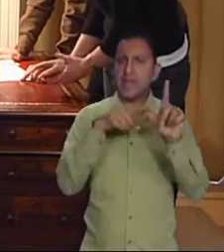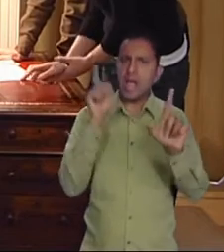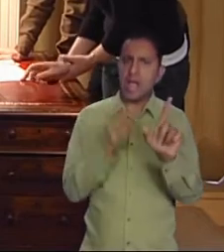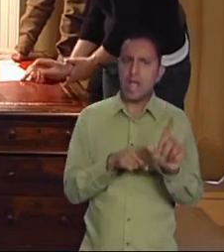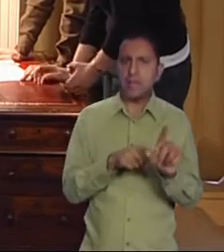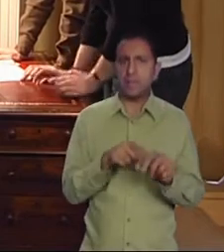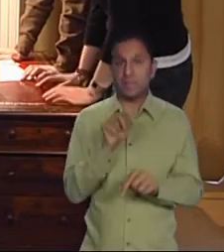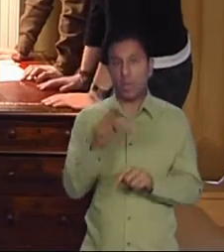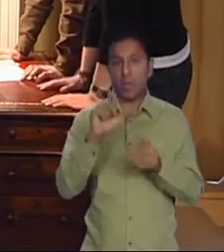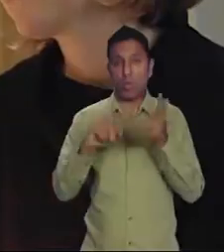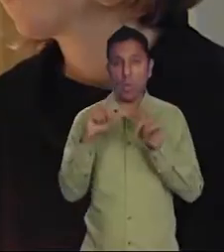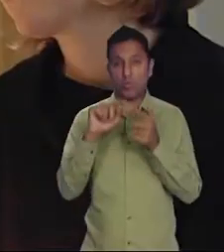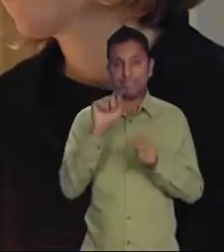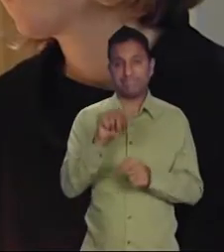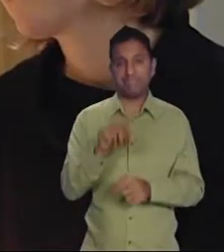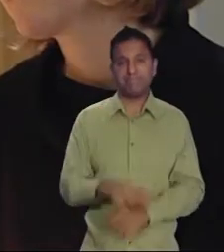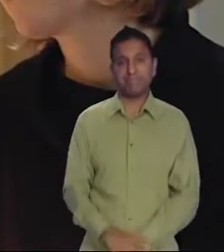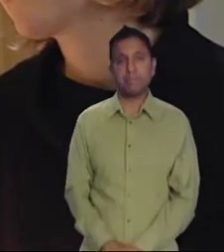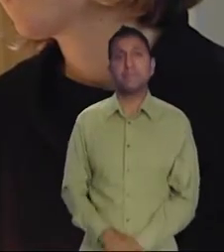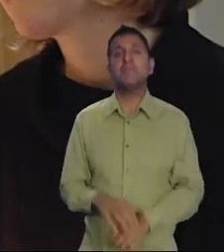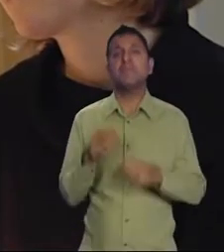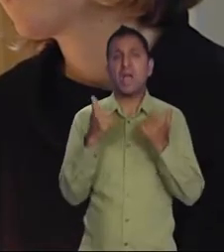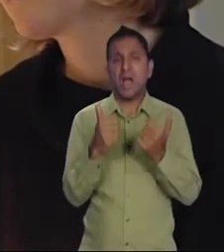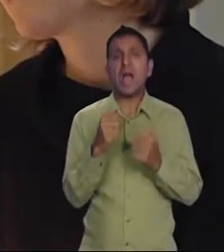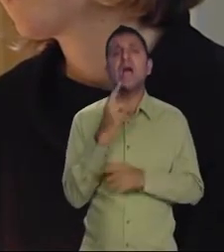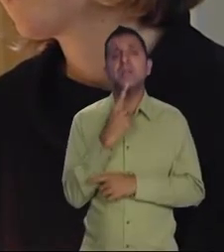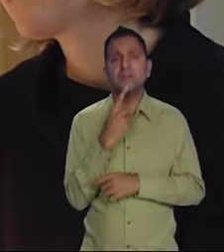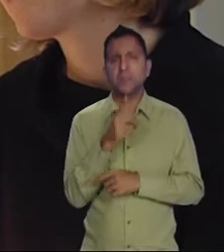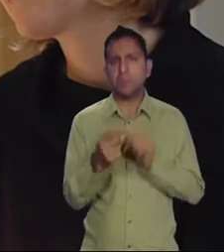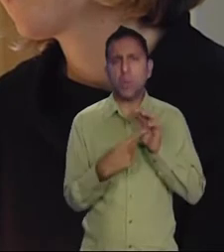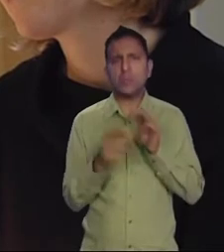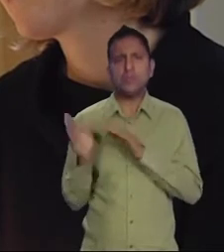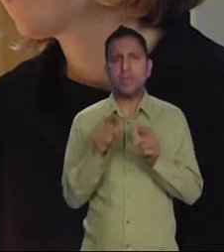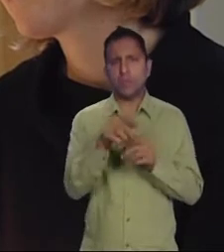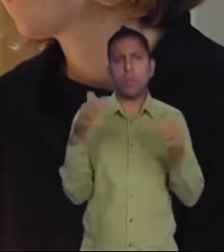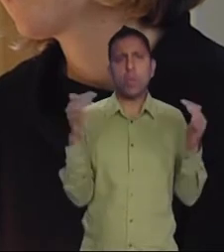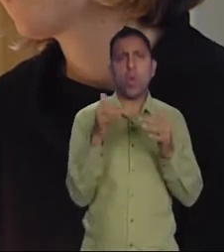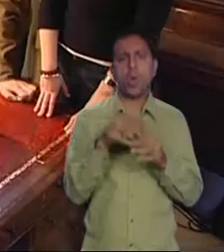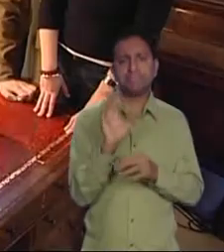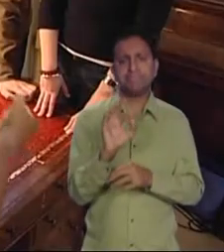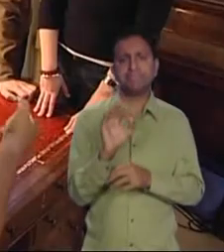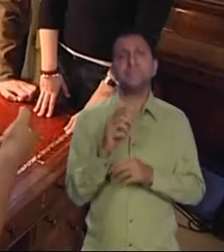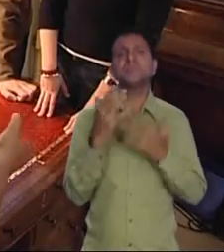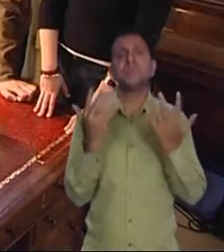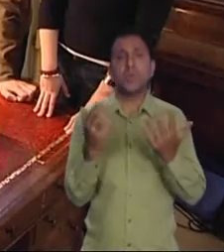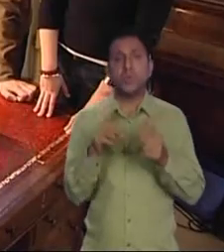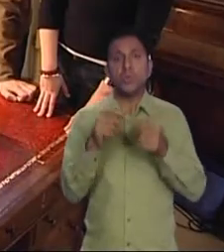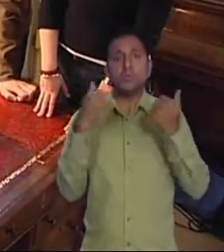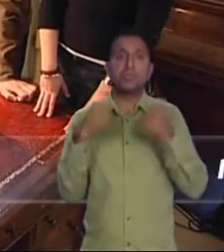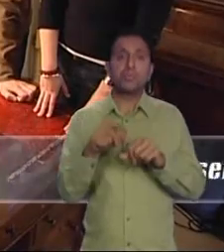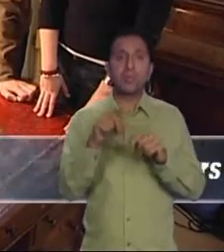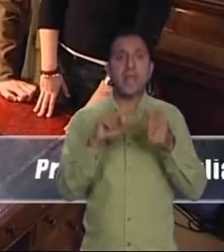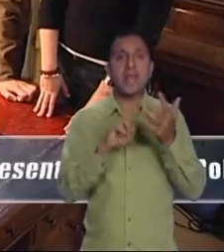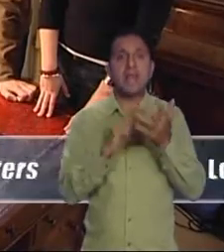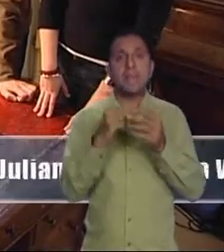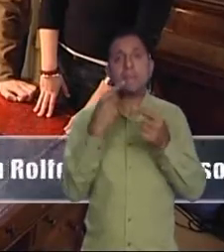crucial service to the war. Excellent. So you cracked the Enigma message, and you cracked a few messages along the way, and all